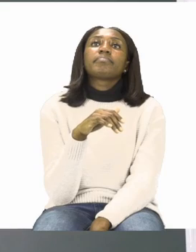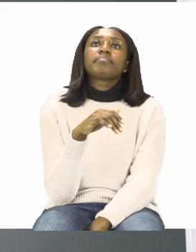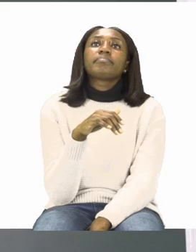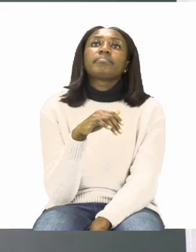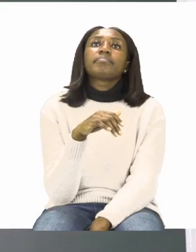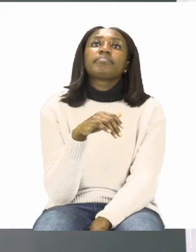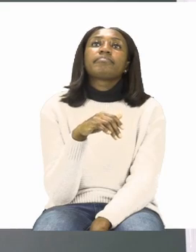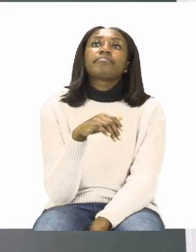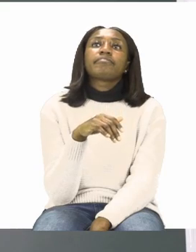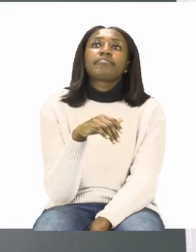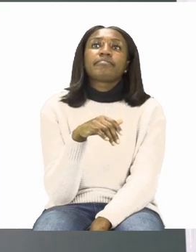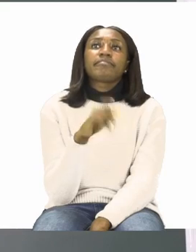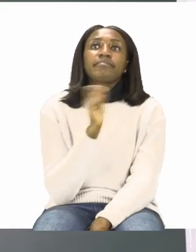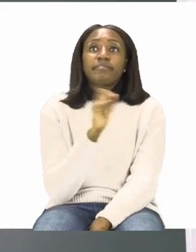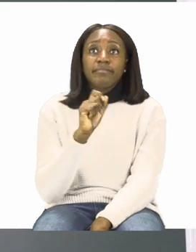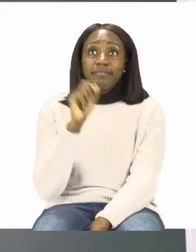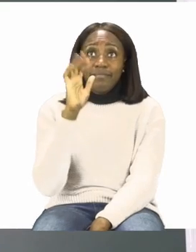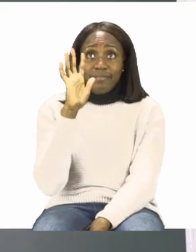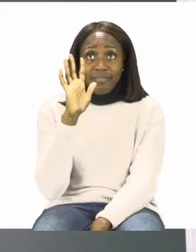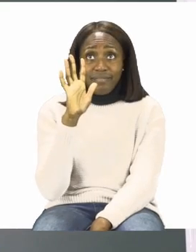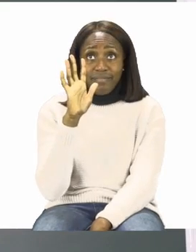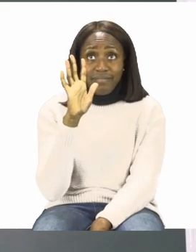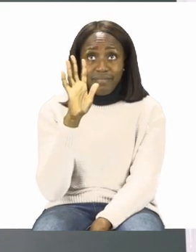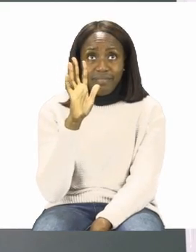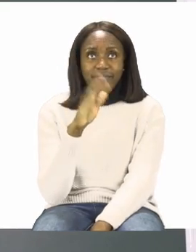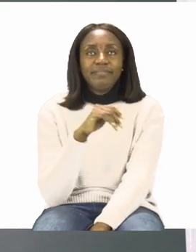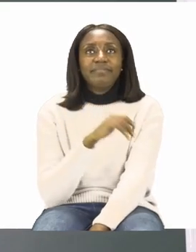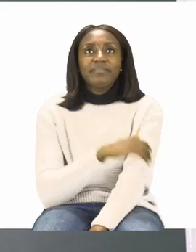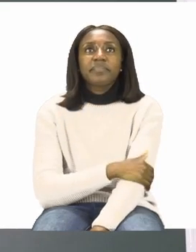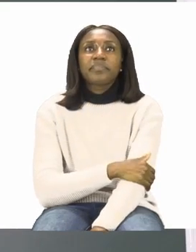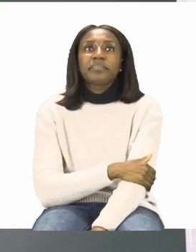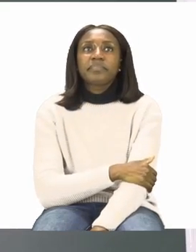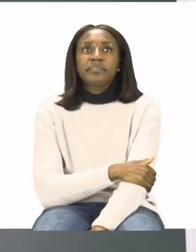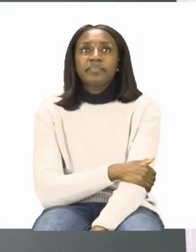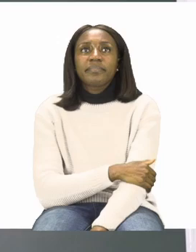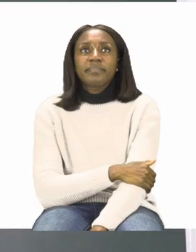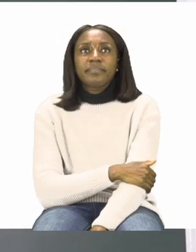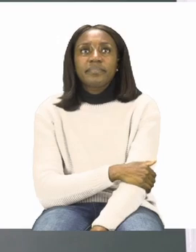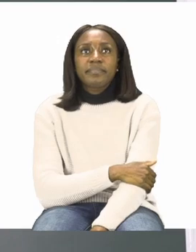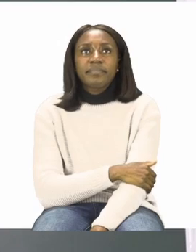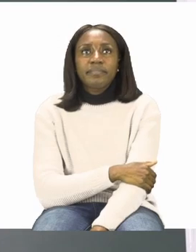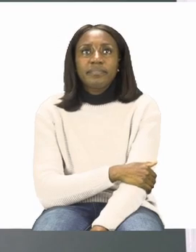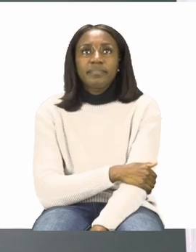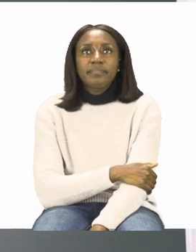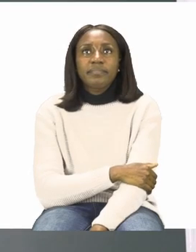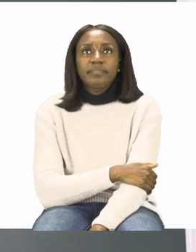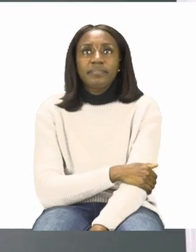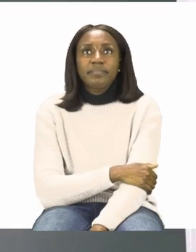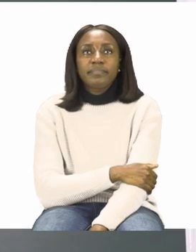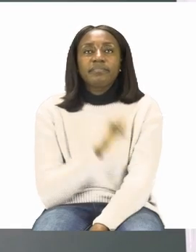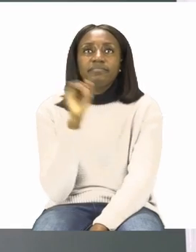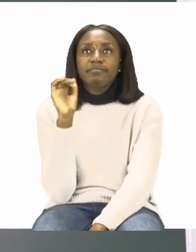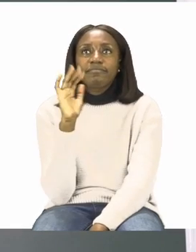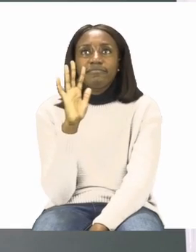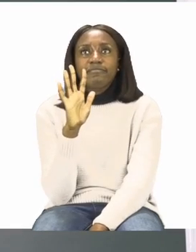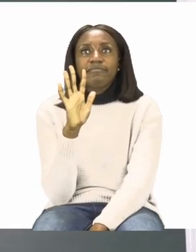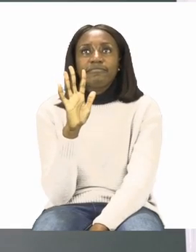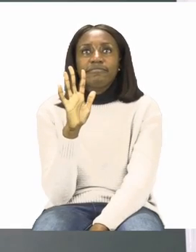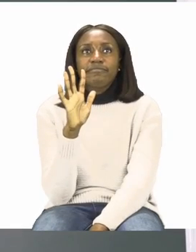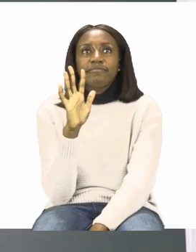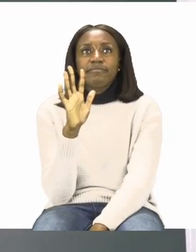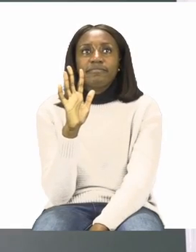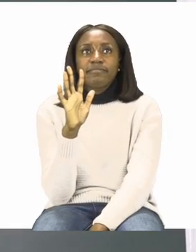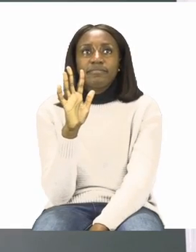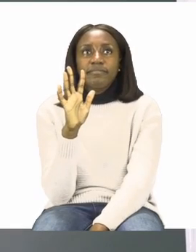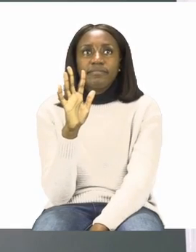I am going to put up my answer. So we have 5